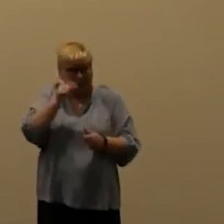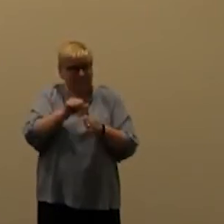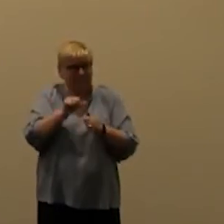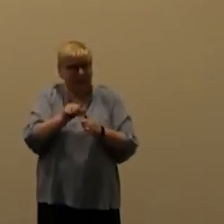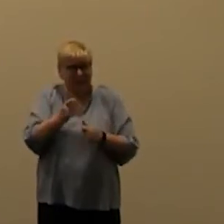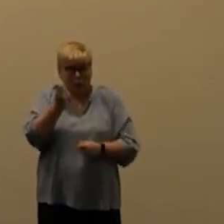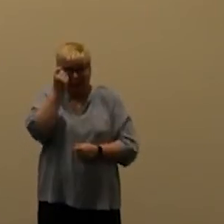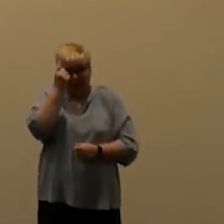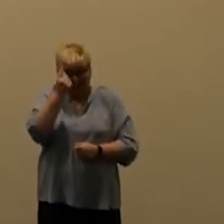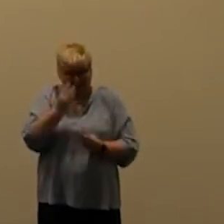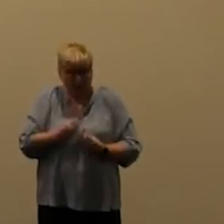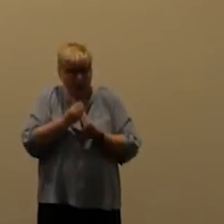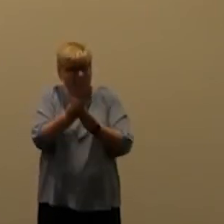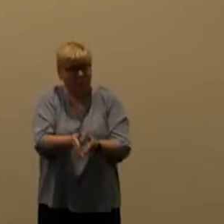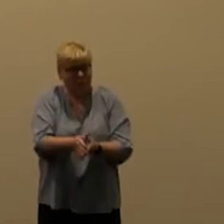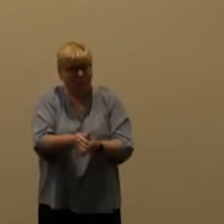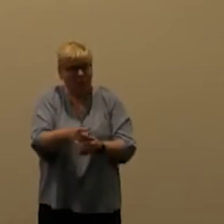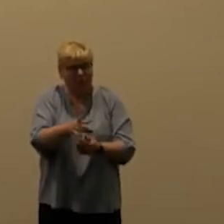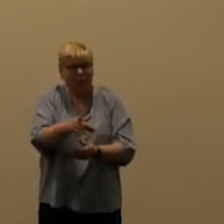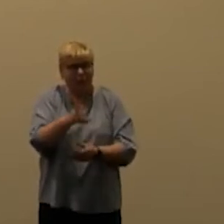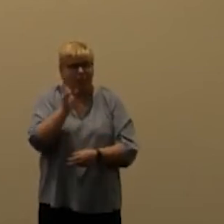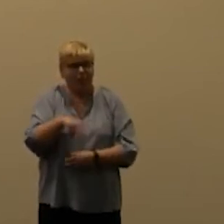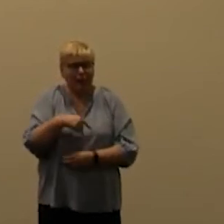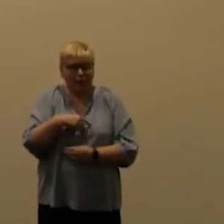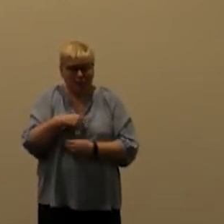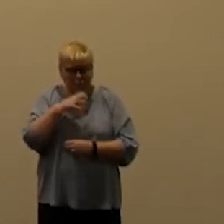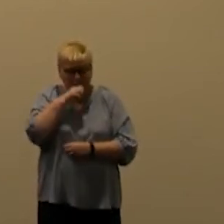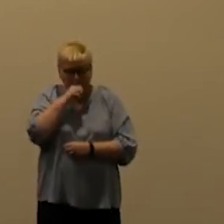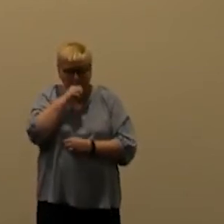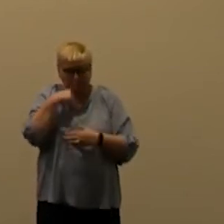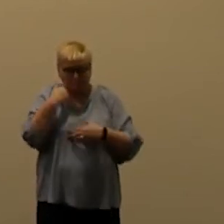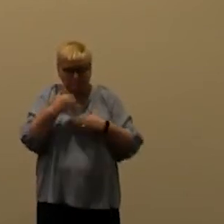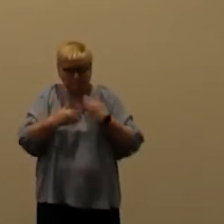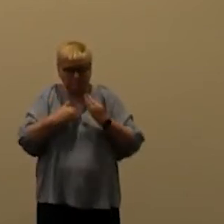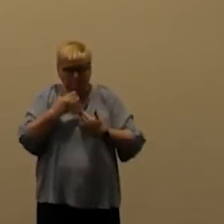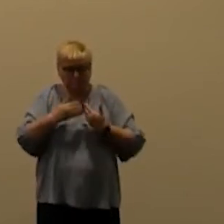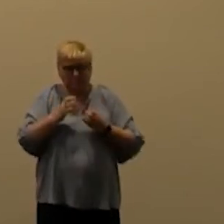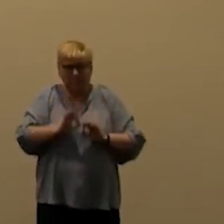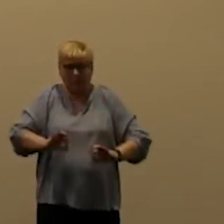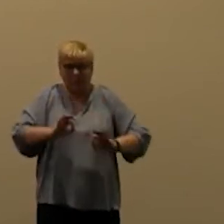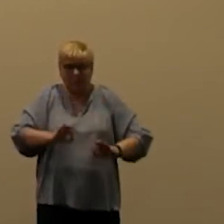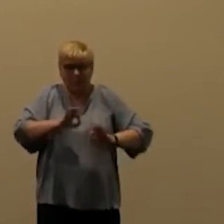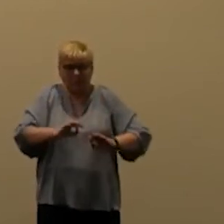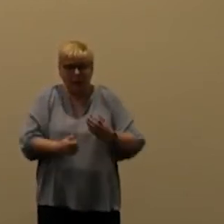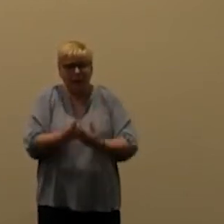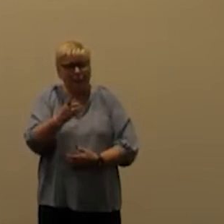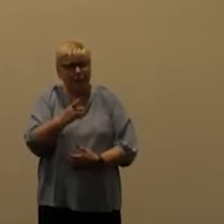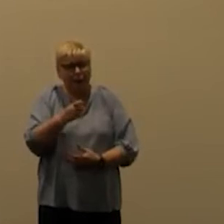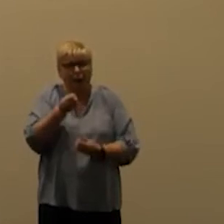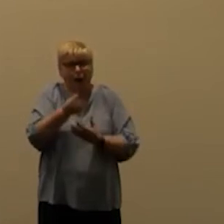give an idea oxygen in the first instance. If it blows up and doesn't go anywhere, then at least it's been